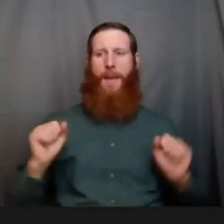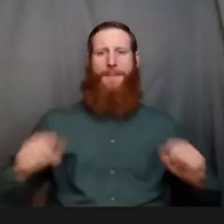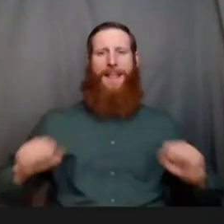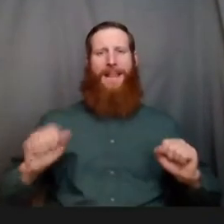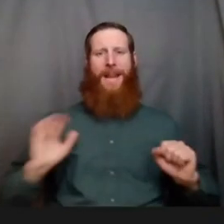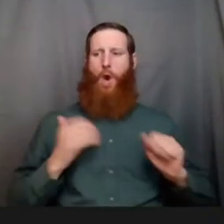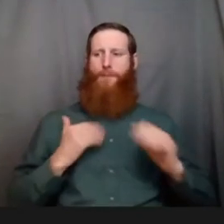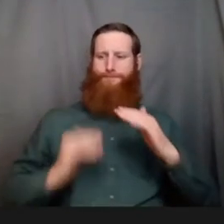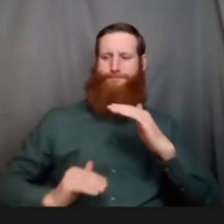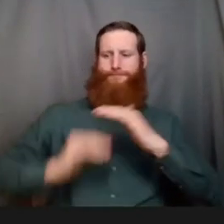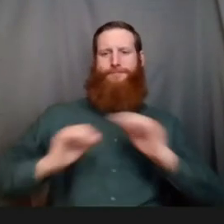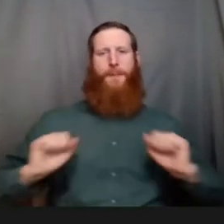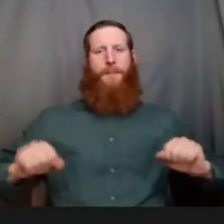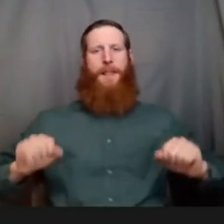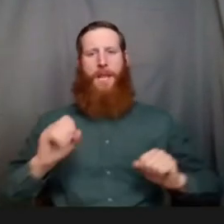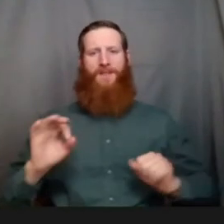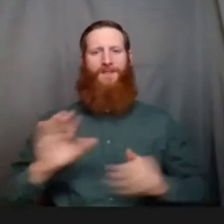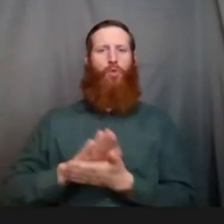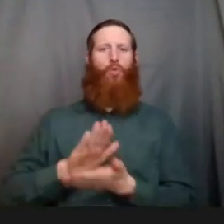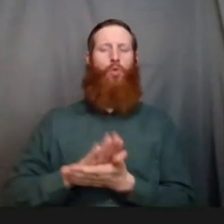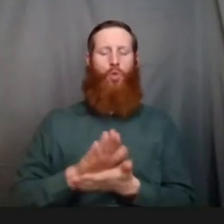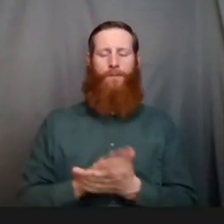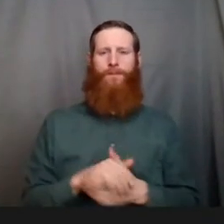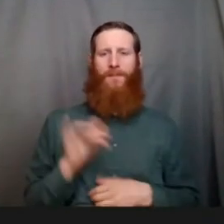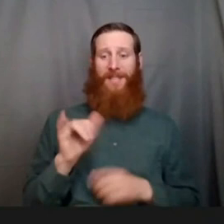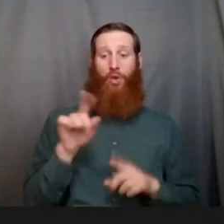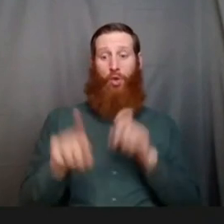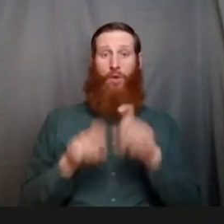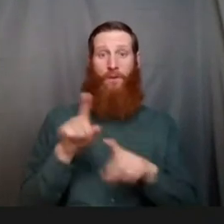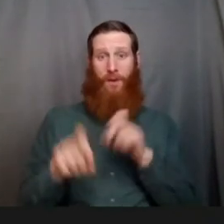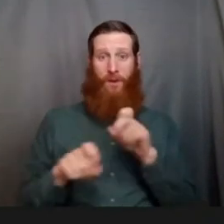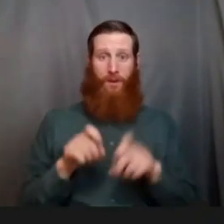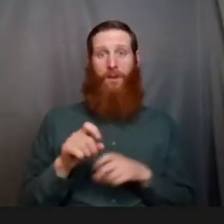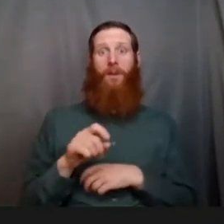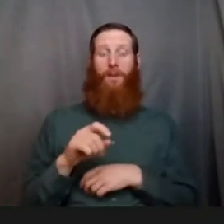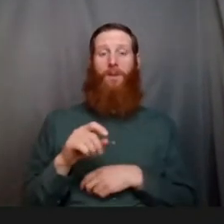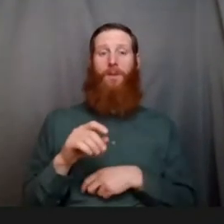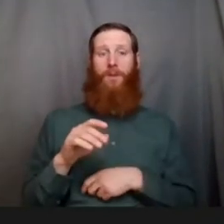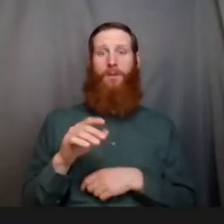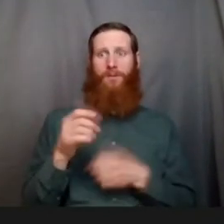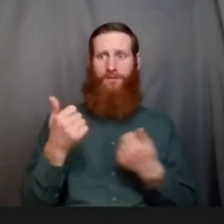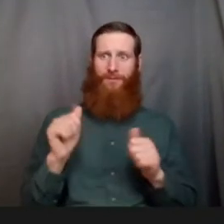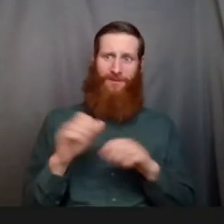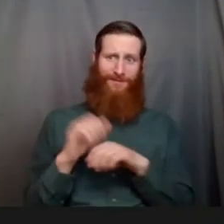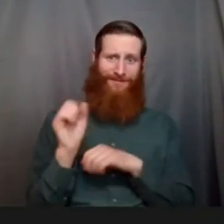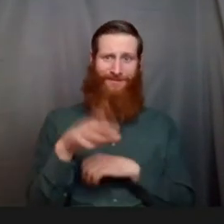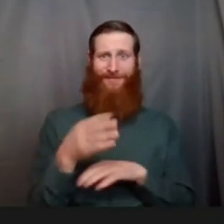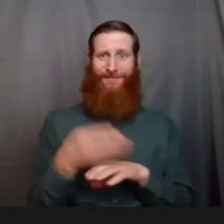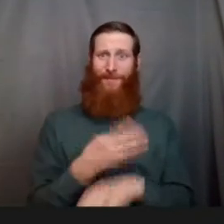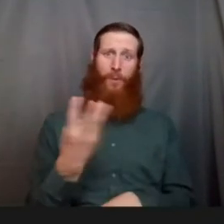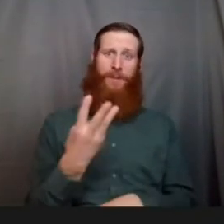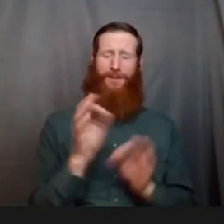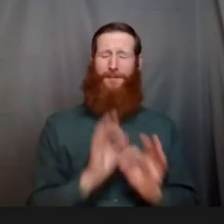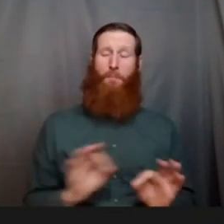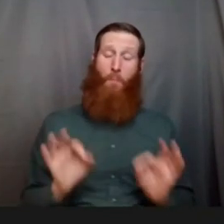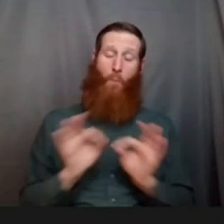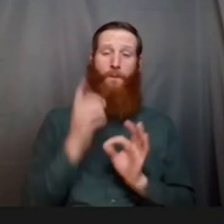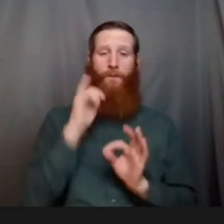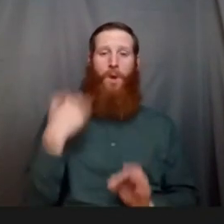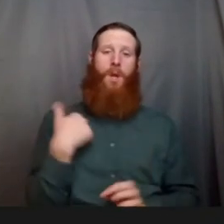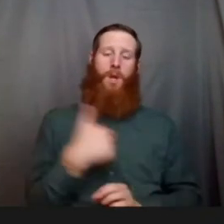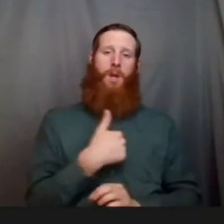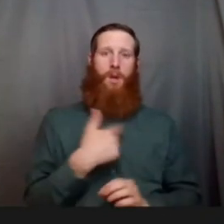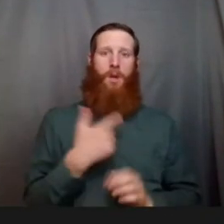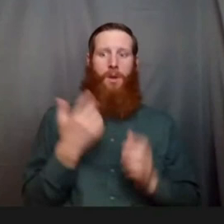of our schools. And so answering that survey by Wednesday, if you possibly can, is super important to us so we can get the as close